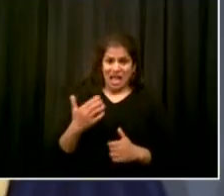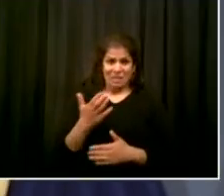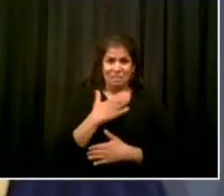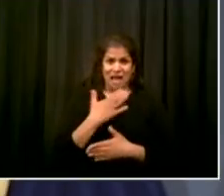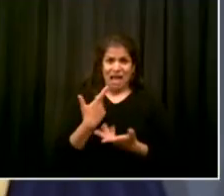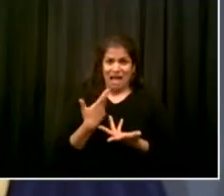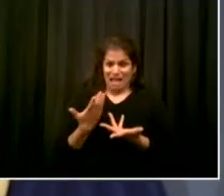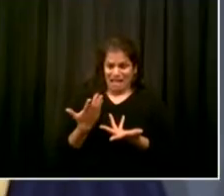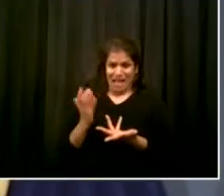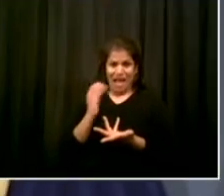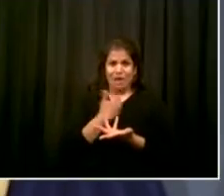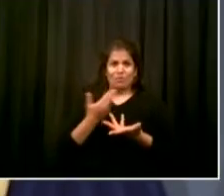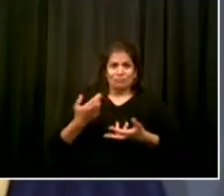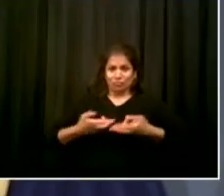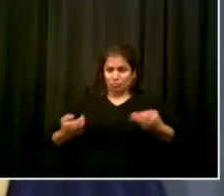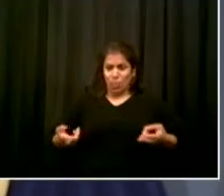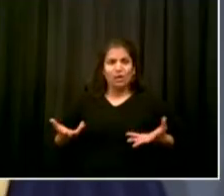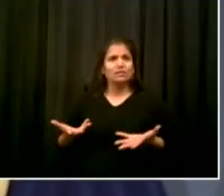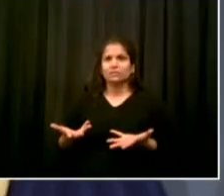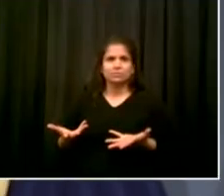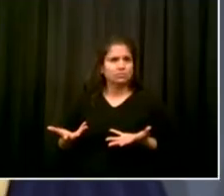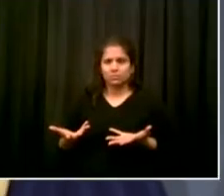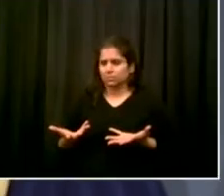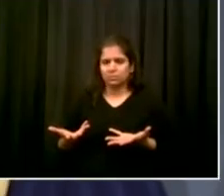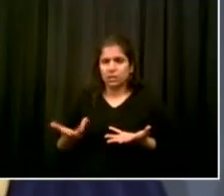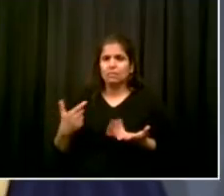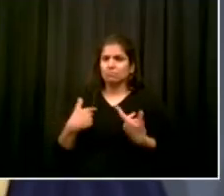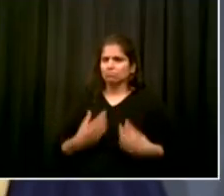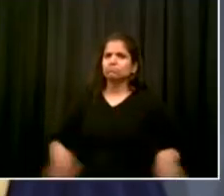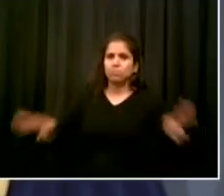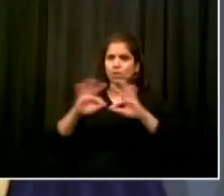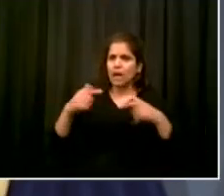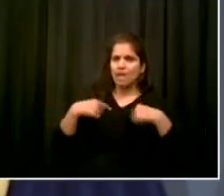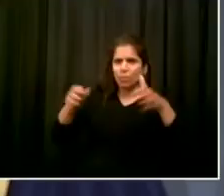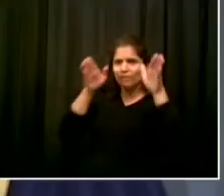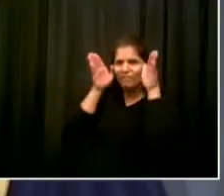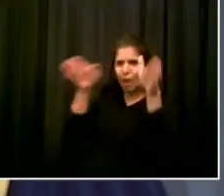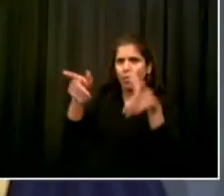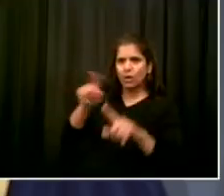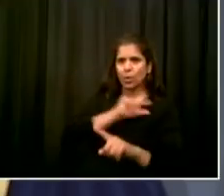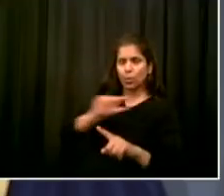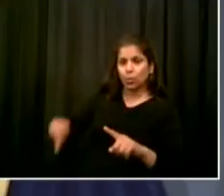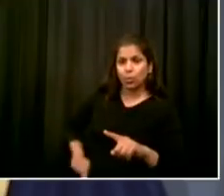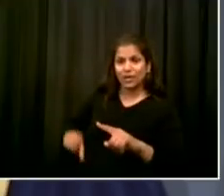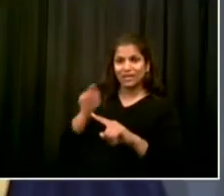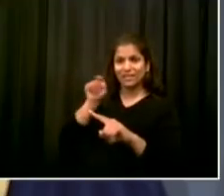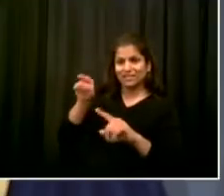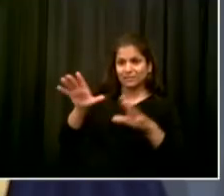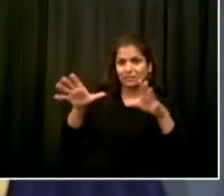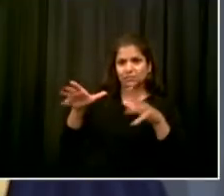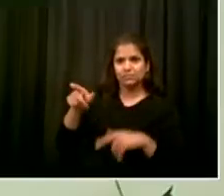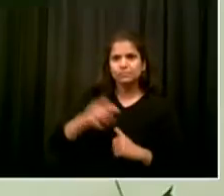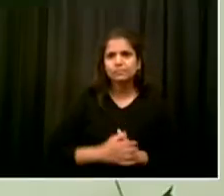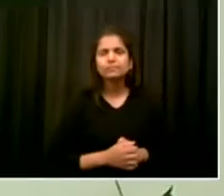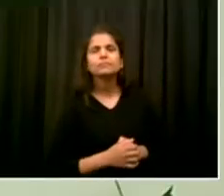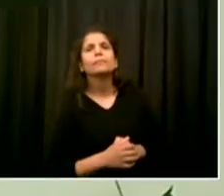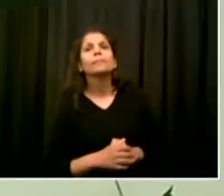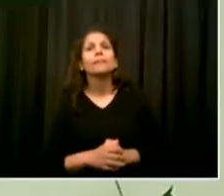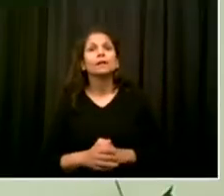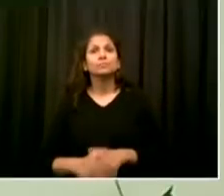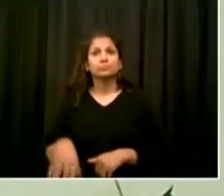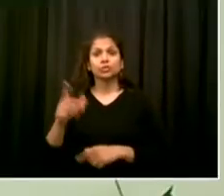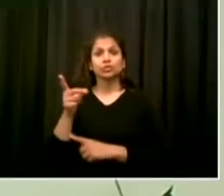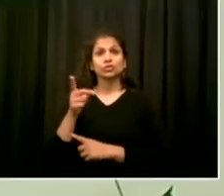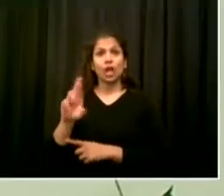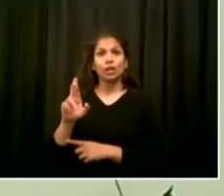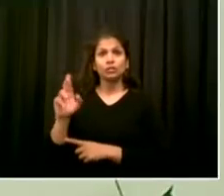Ted, are you out there? Maybe you're on mute, Ted. Yes. There you go. Can you hear me? Yep. Okay, yes. We'll get back to you with a precise